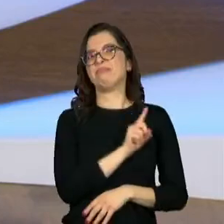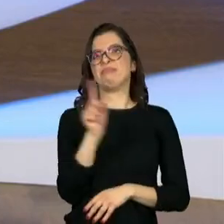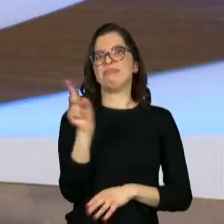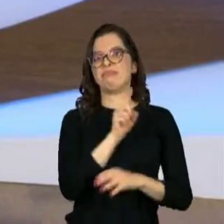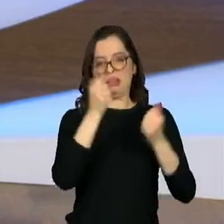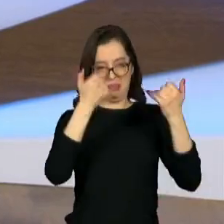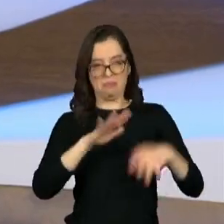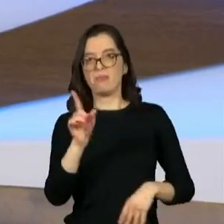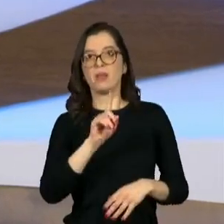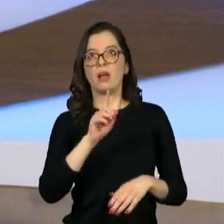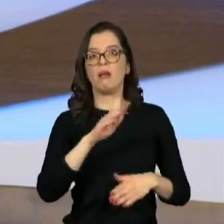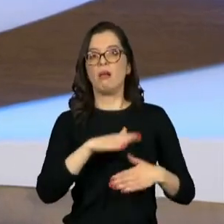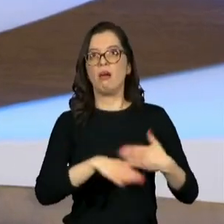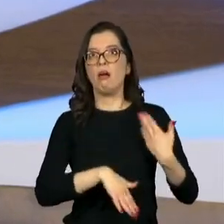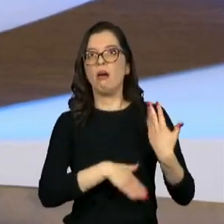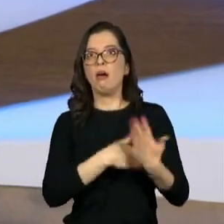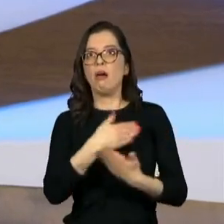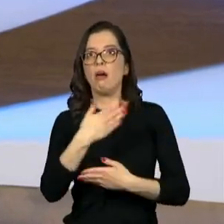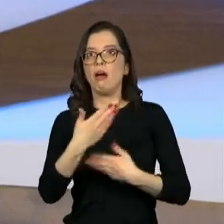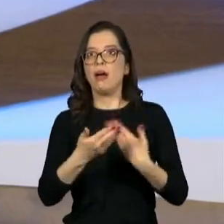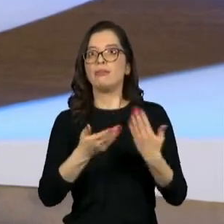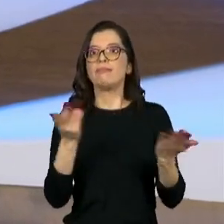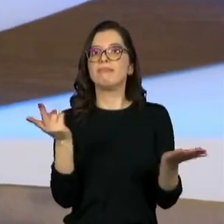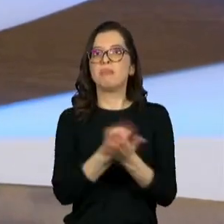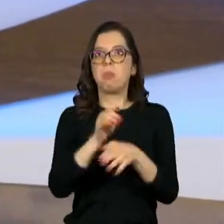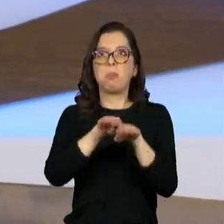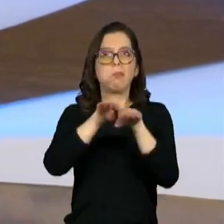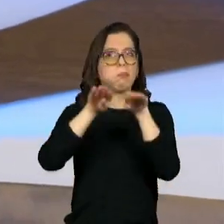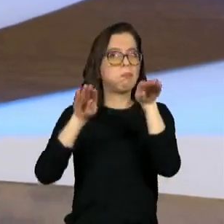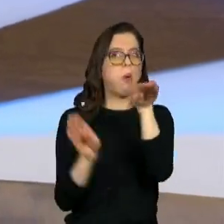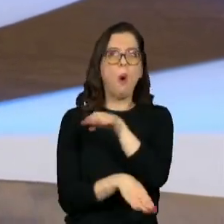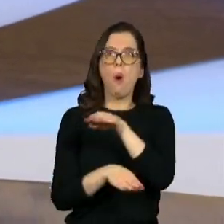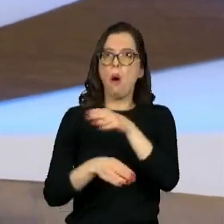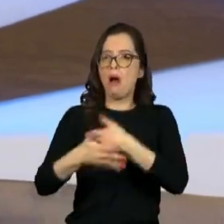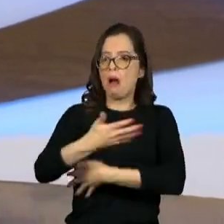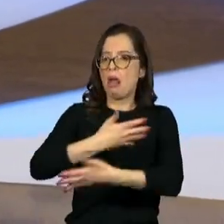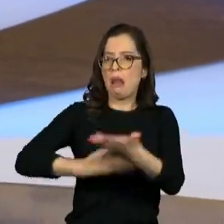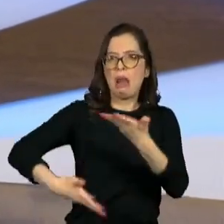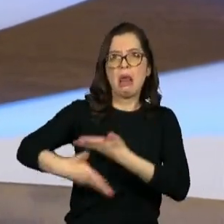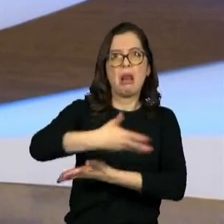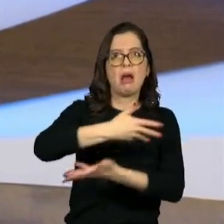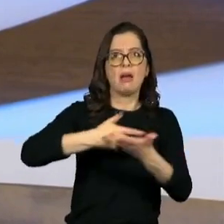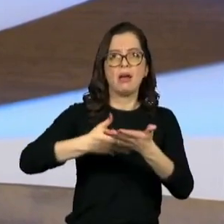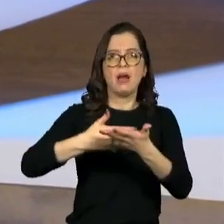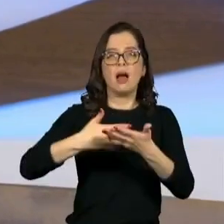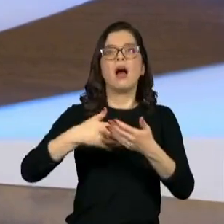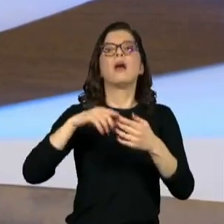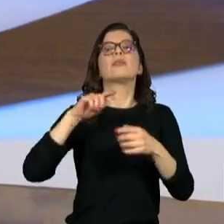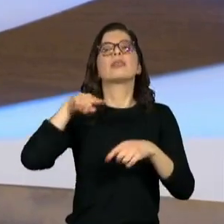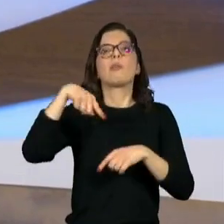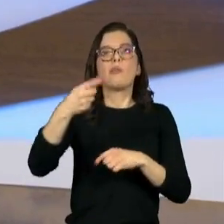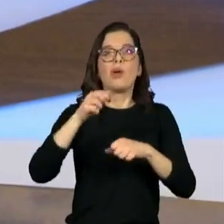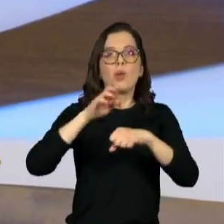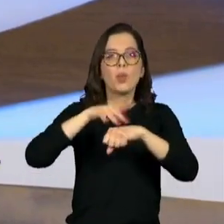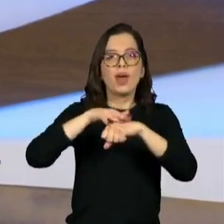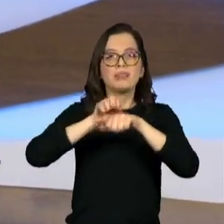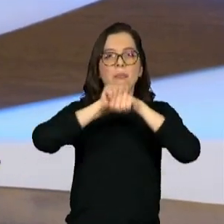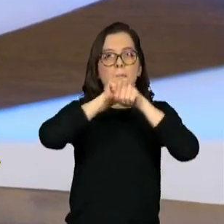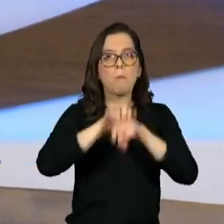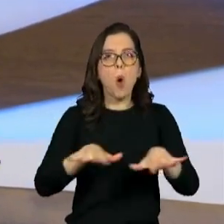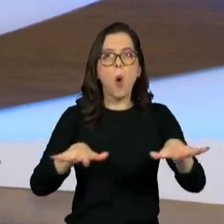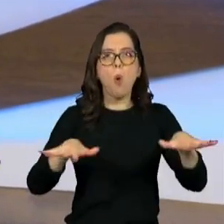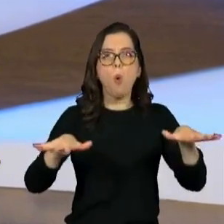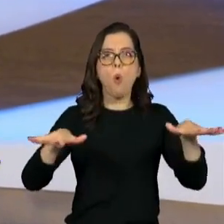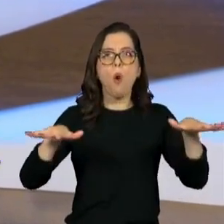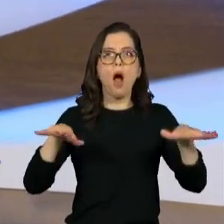and the aftermath, to say nothing of the inequality that their project brought about. Then comes the pandemic.